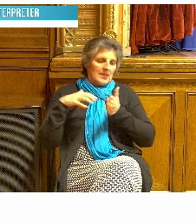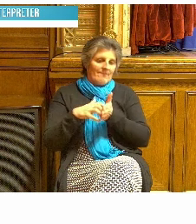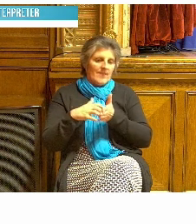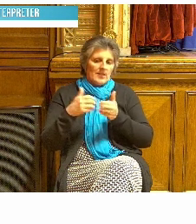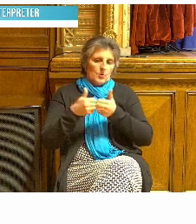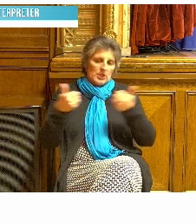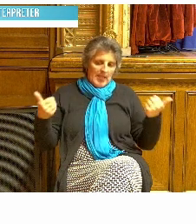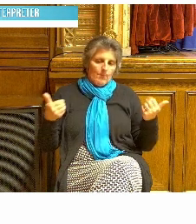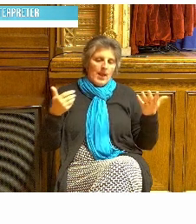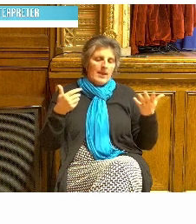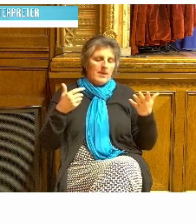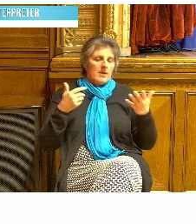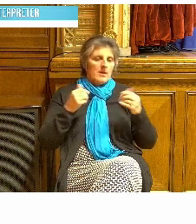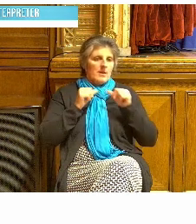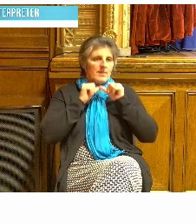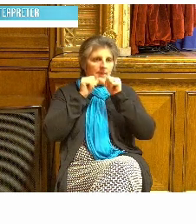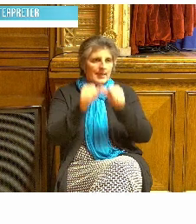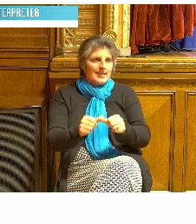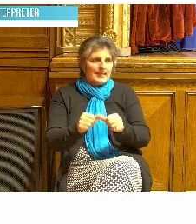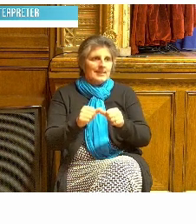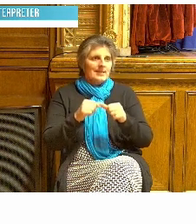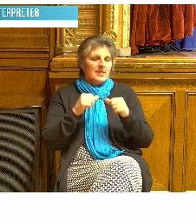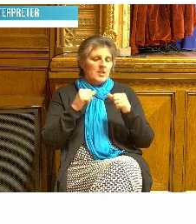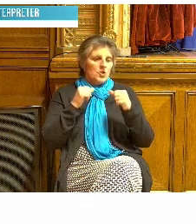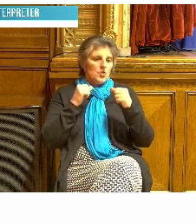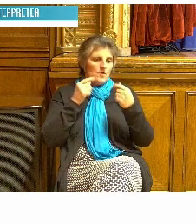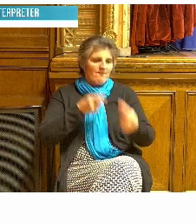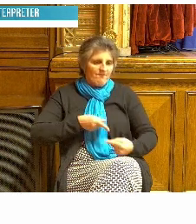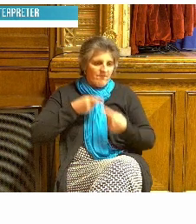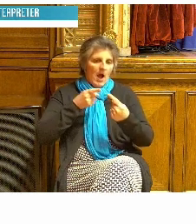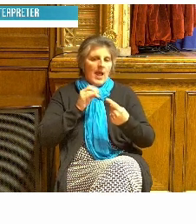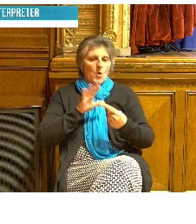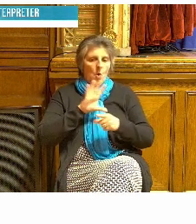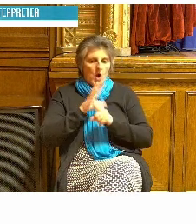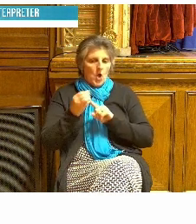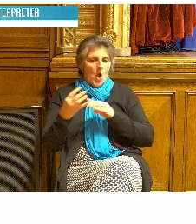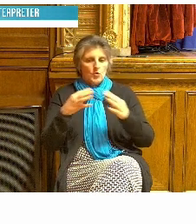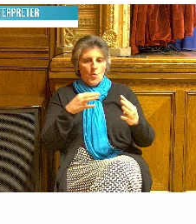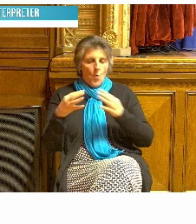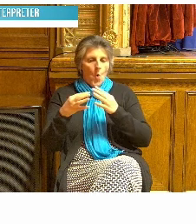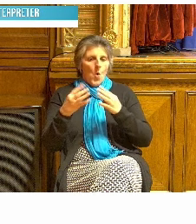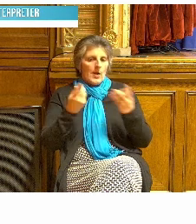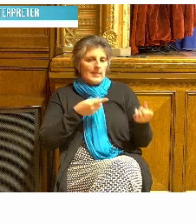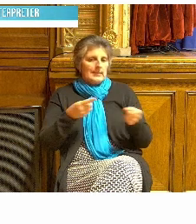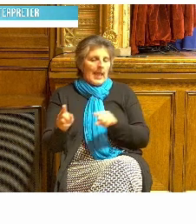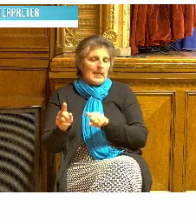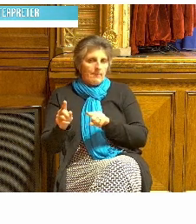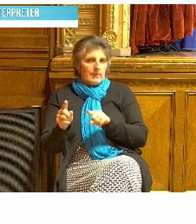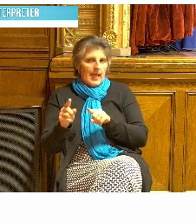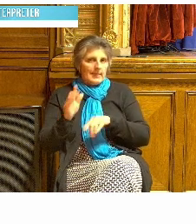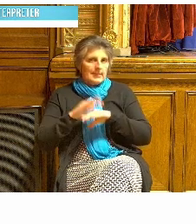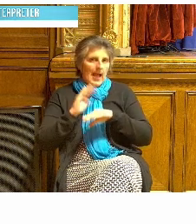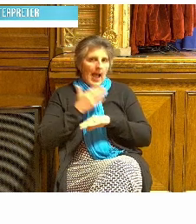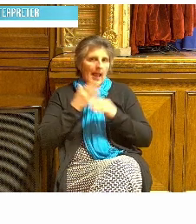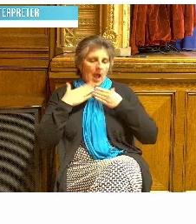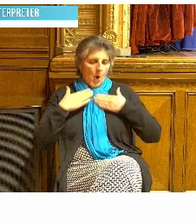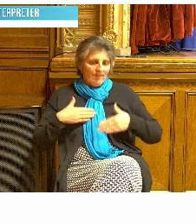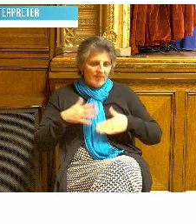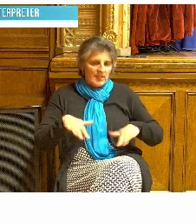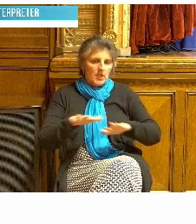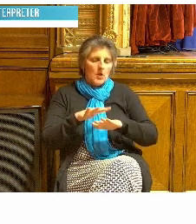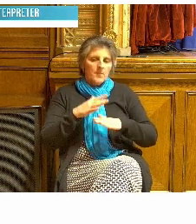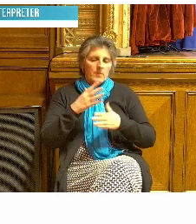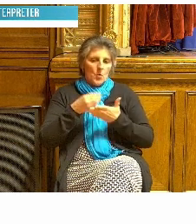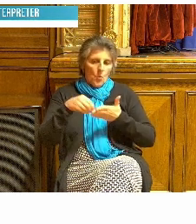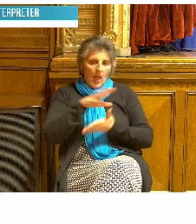All right? The continued fight, or really a cultural war, it has taken place on our physical